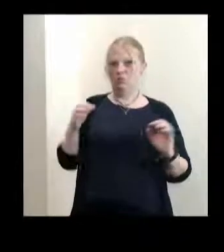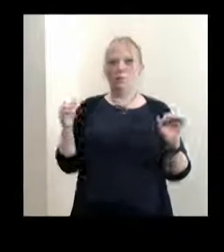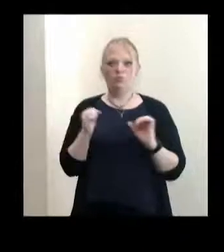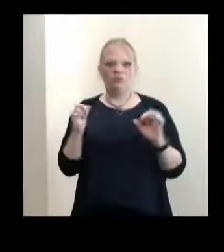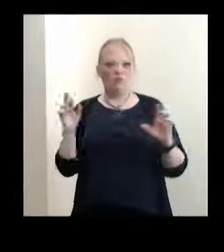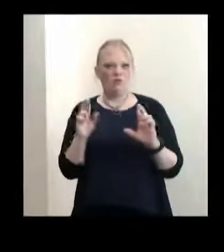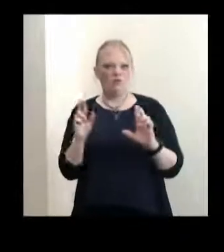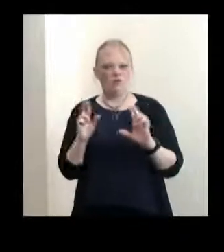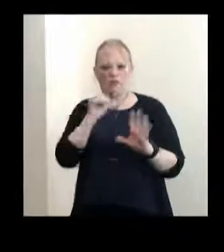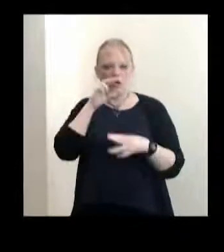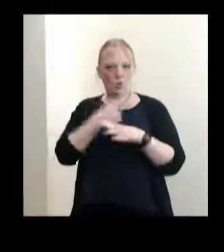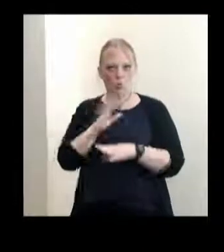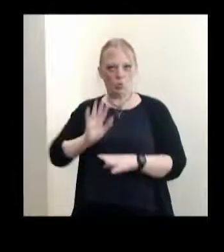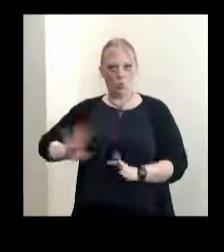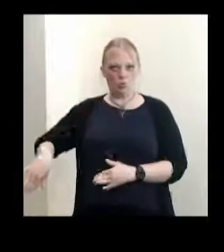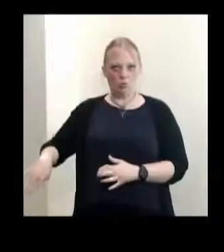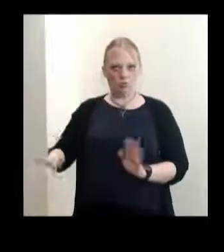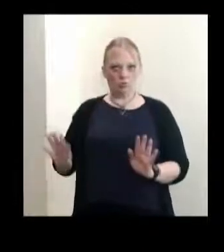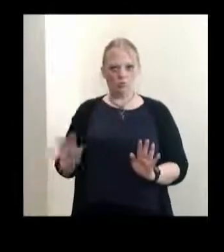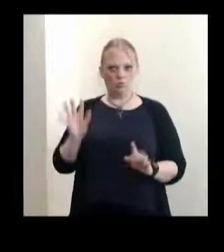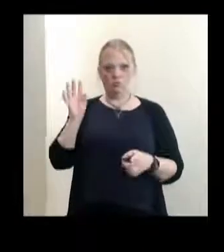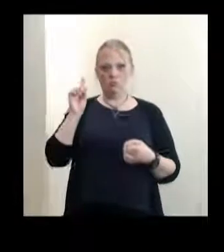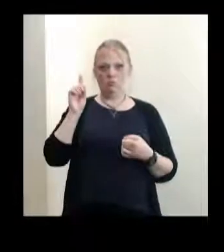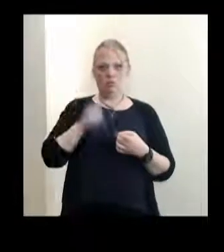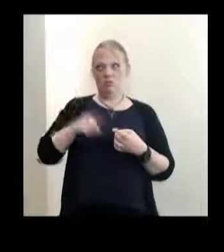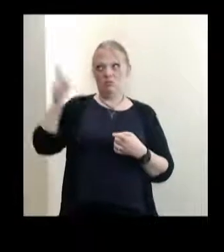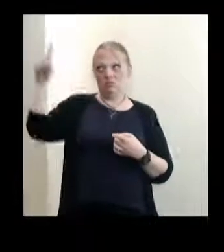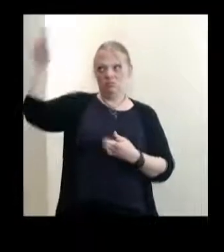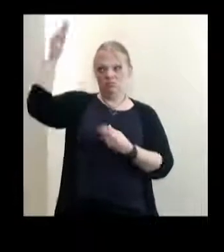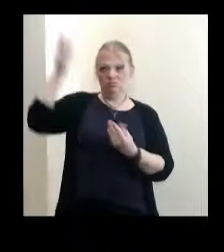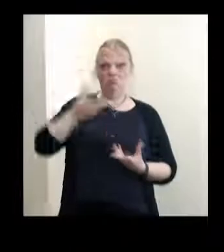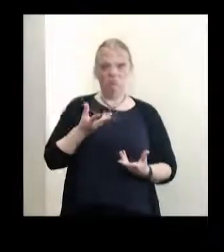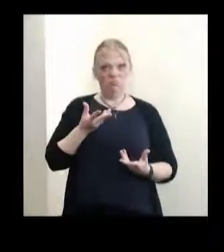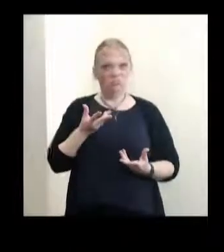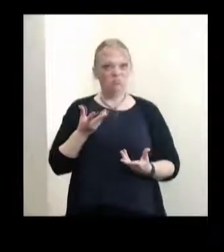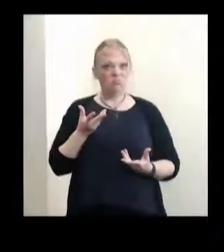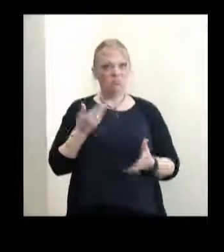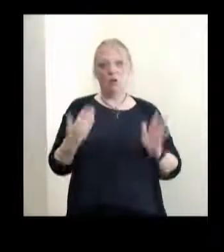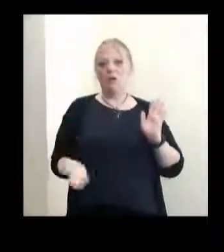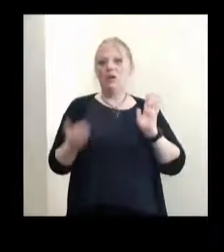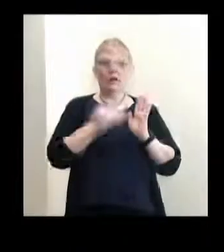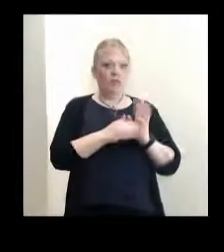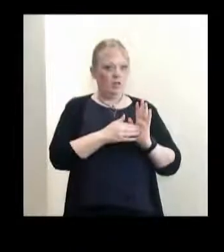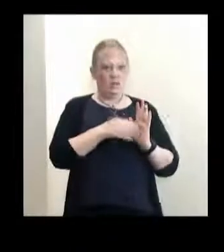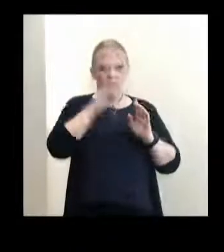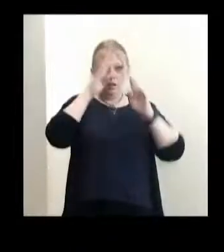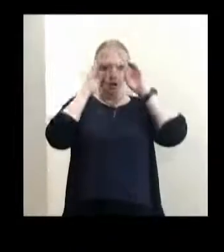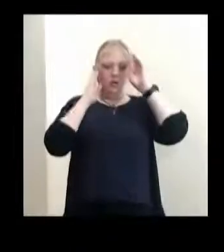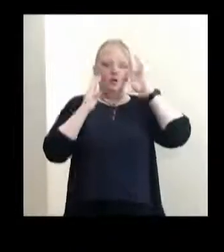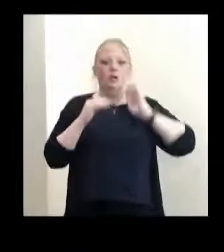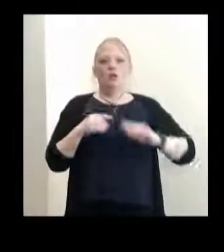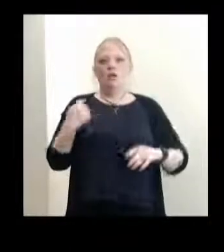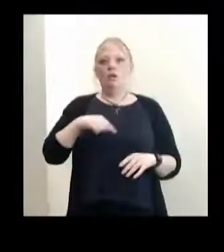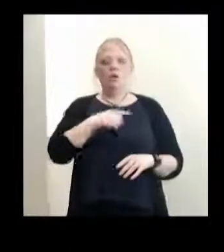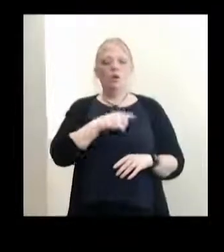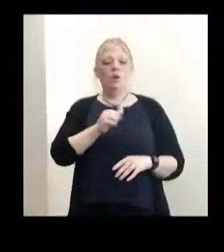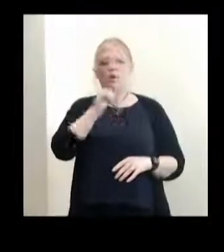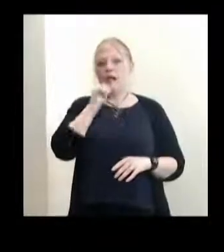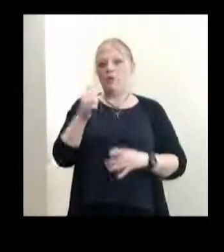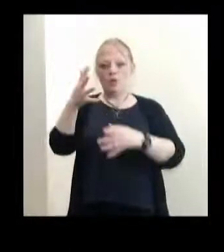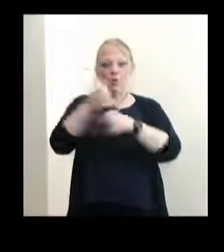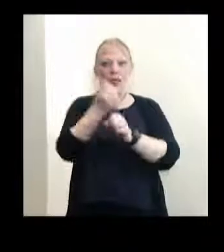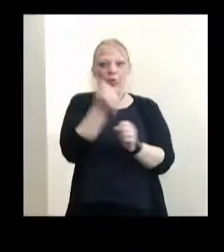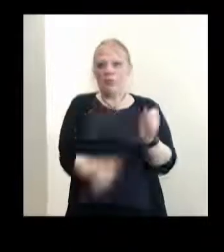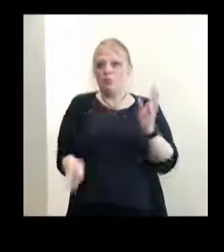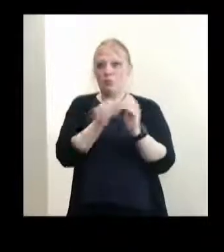not use them until further guidance. Again, we are not going to be receiving any more Johnson